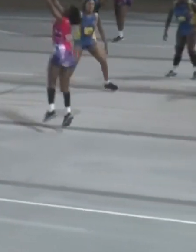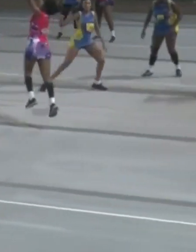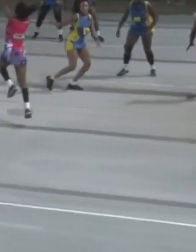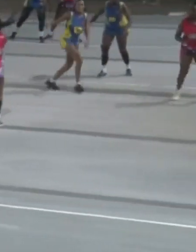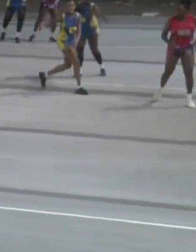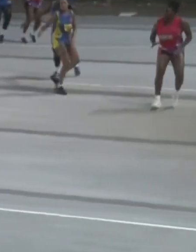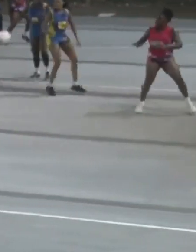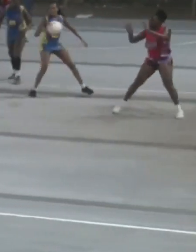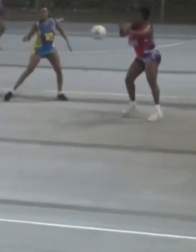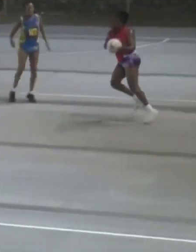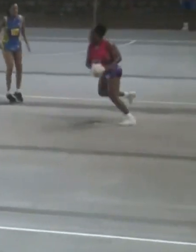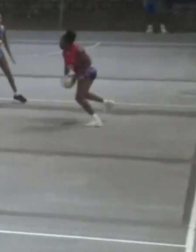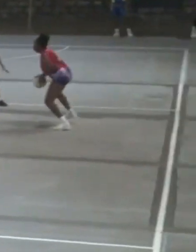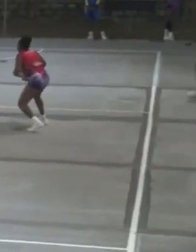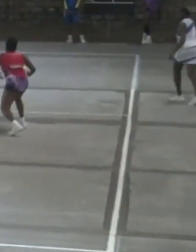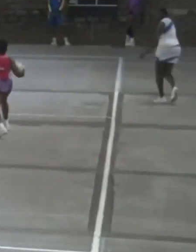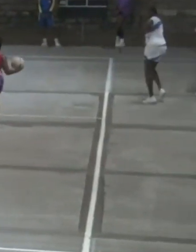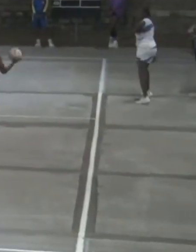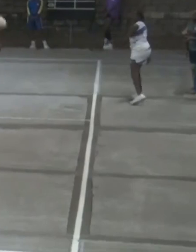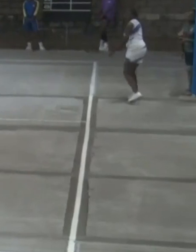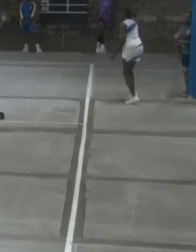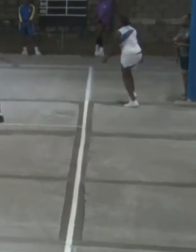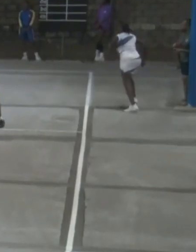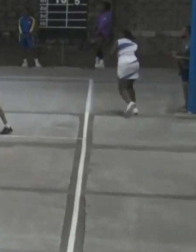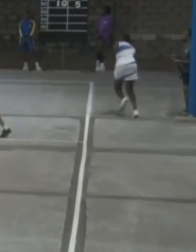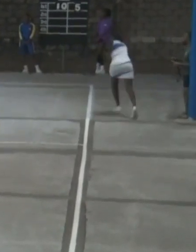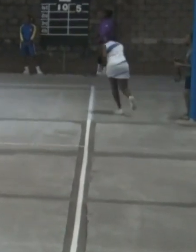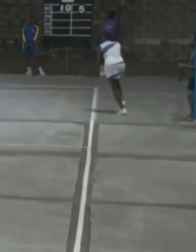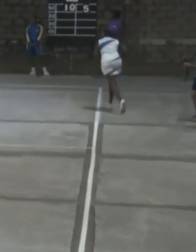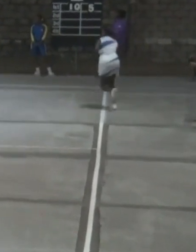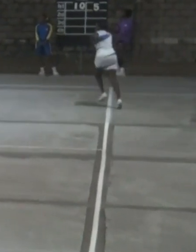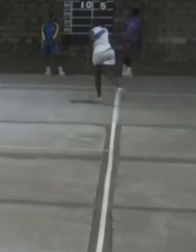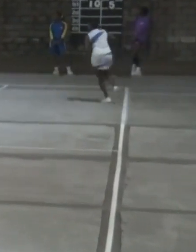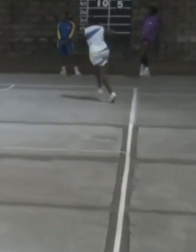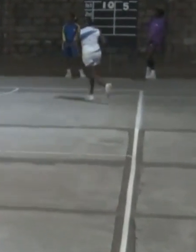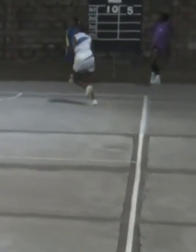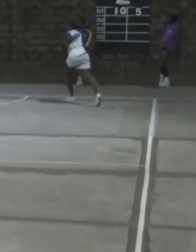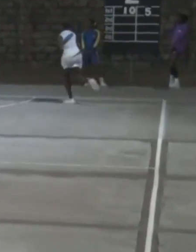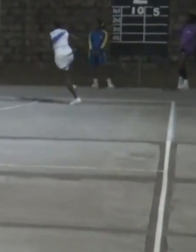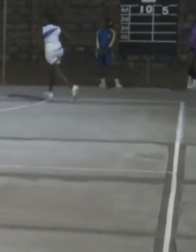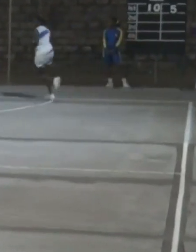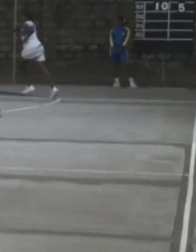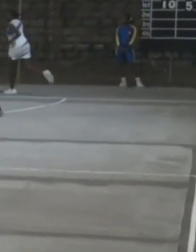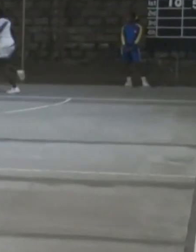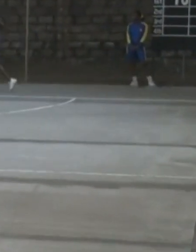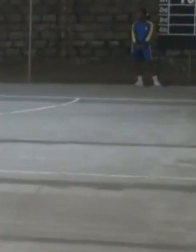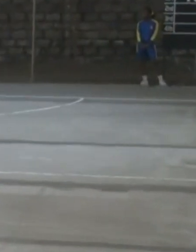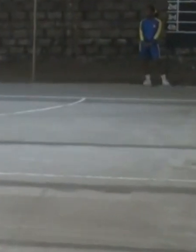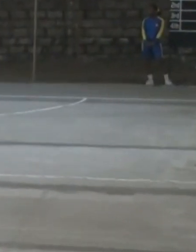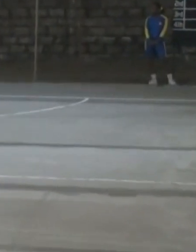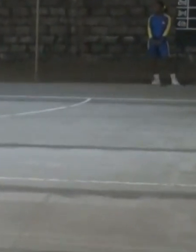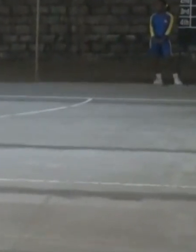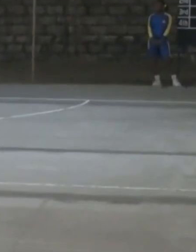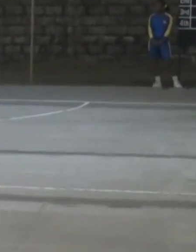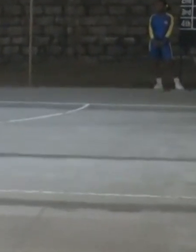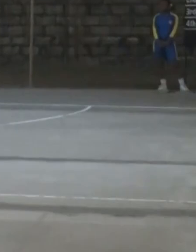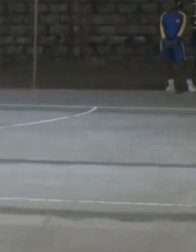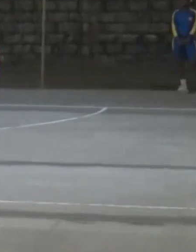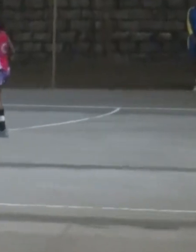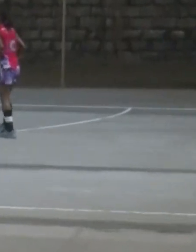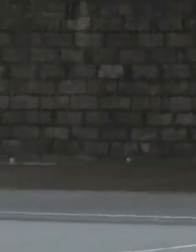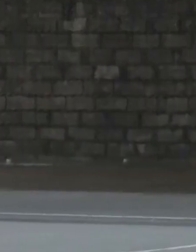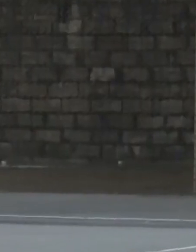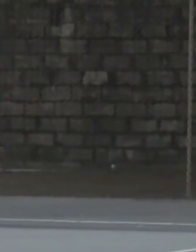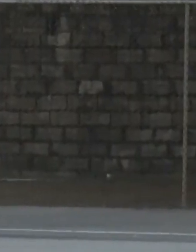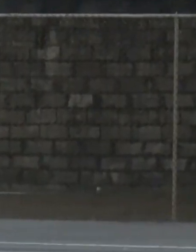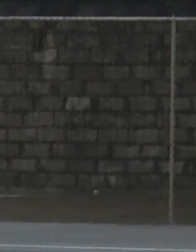by that, and perhaps this play was one of the best on the night. Delicate passing, great awareness and movement up the court led to